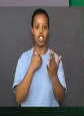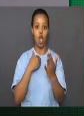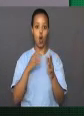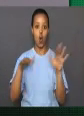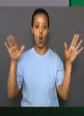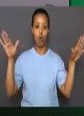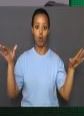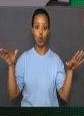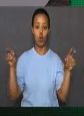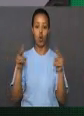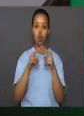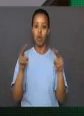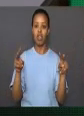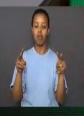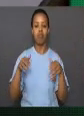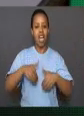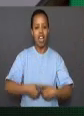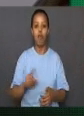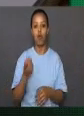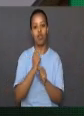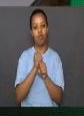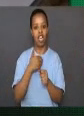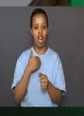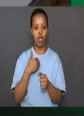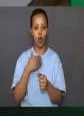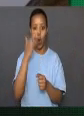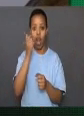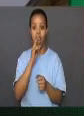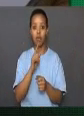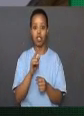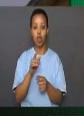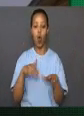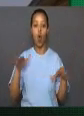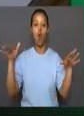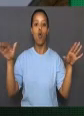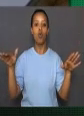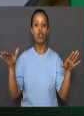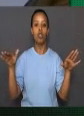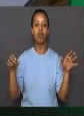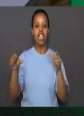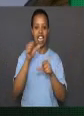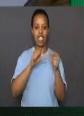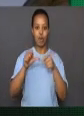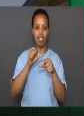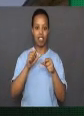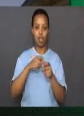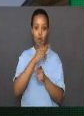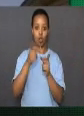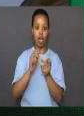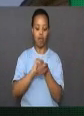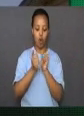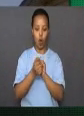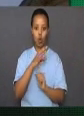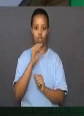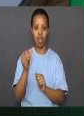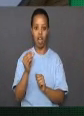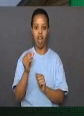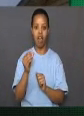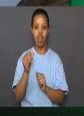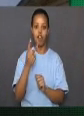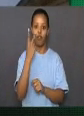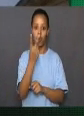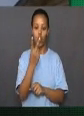the most tiring job, which is why birds rotate and take turns leading the